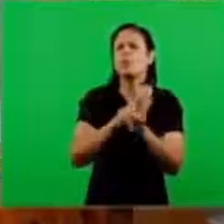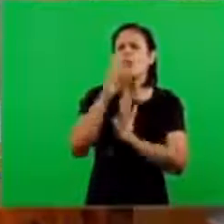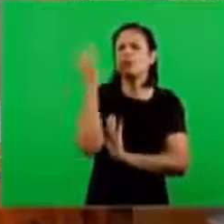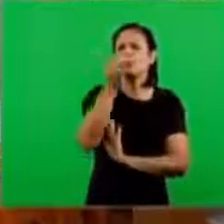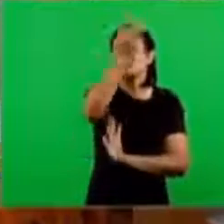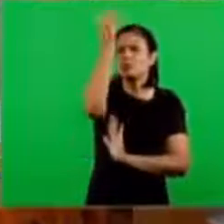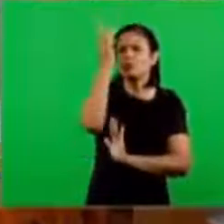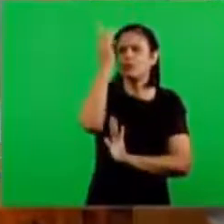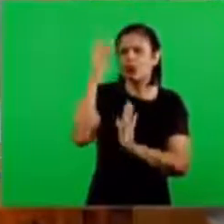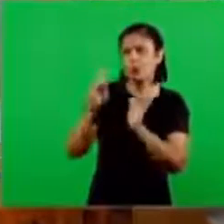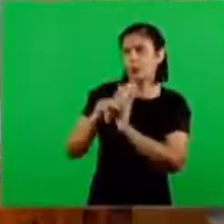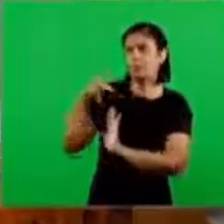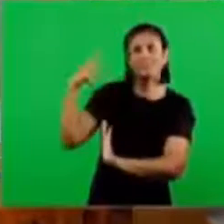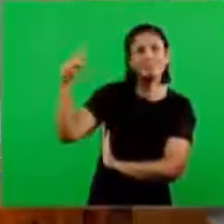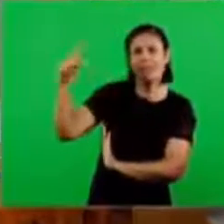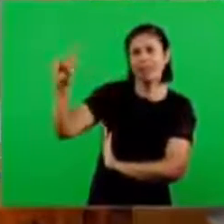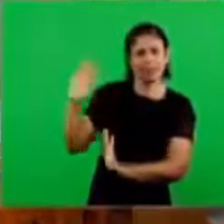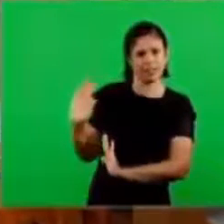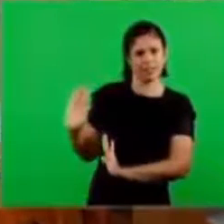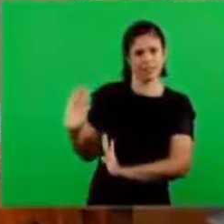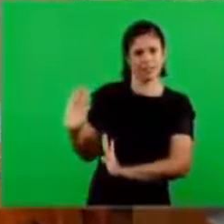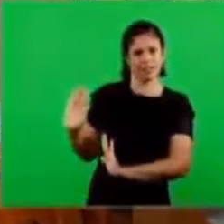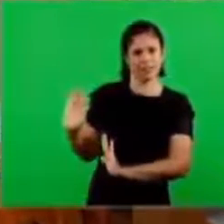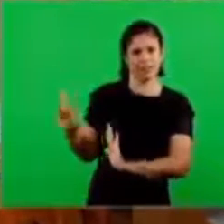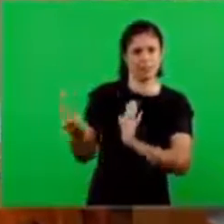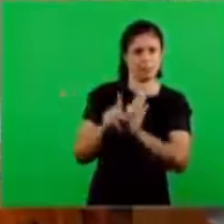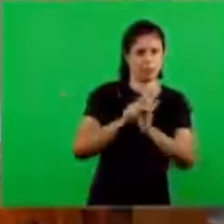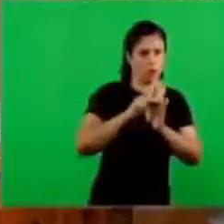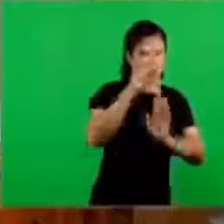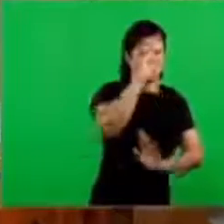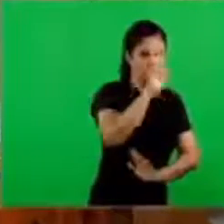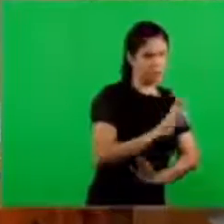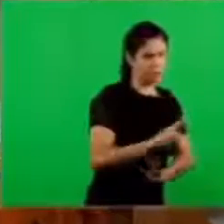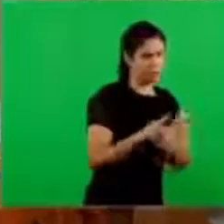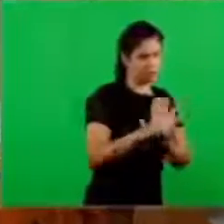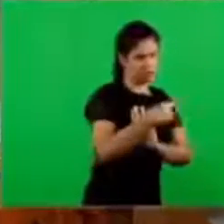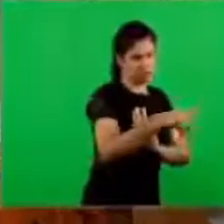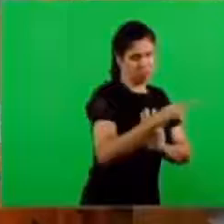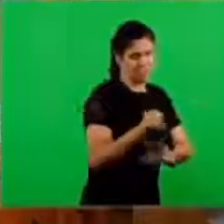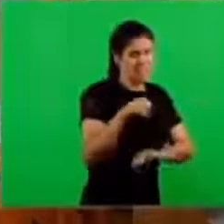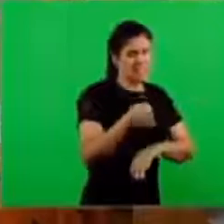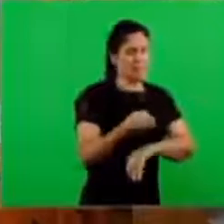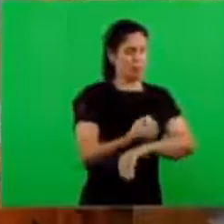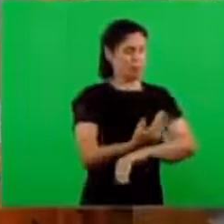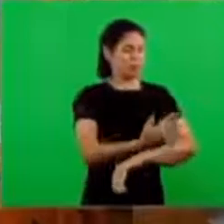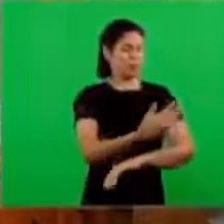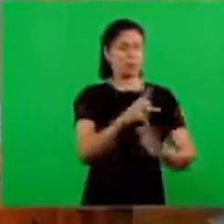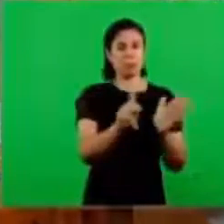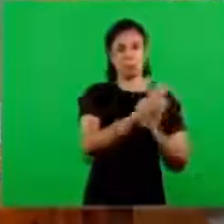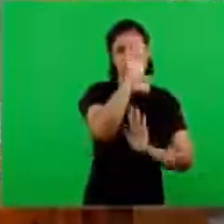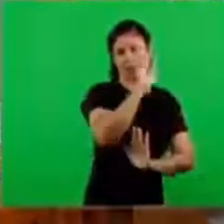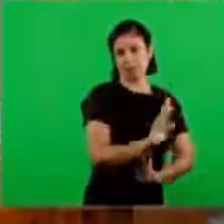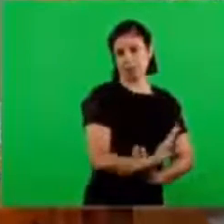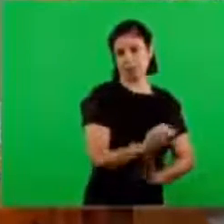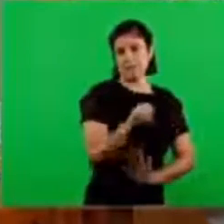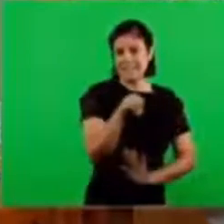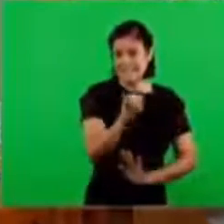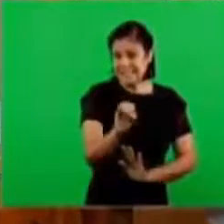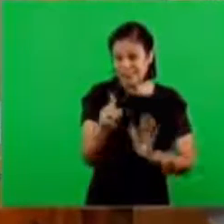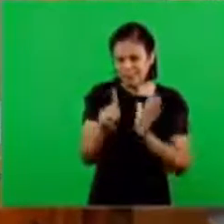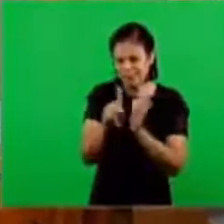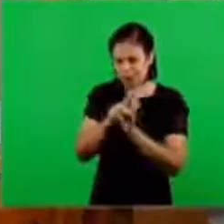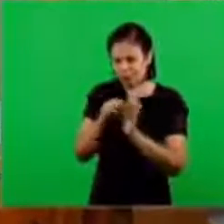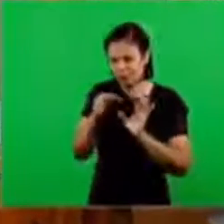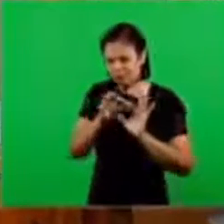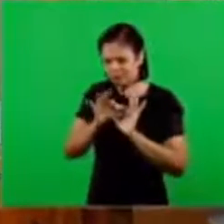of the spirit is of the spirit. What is of the flesh is of the flesh. If it is emotion, is of the flesh.